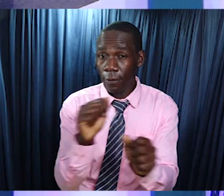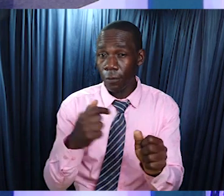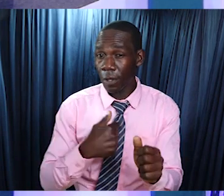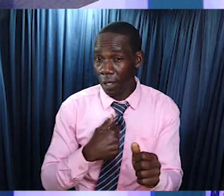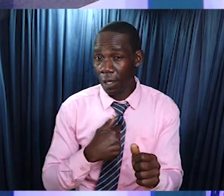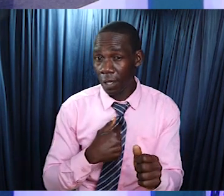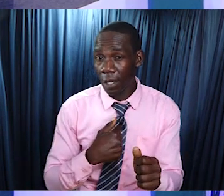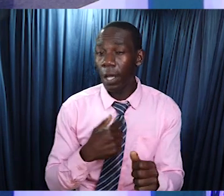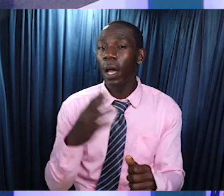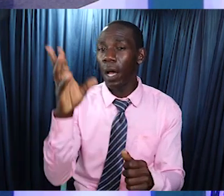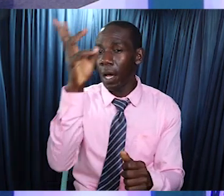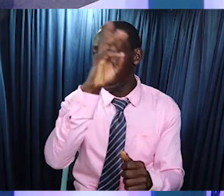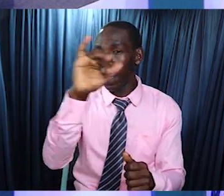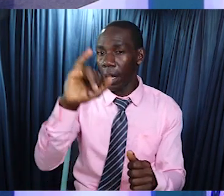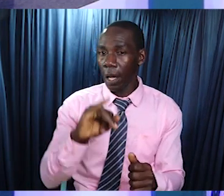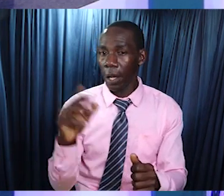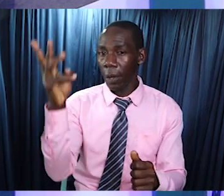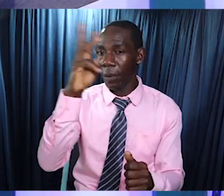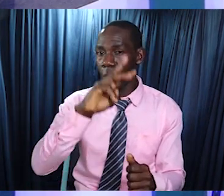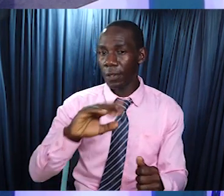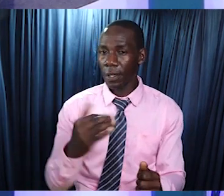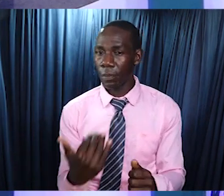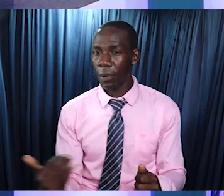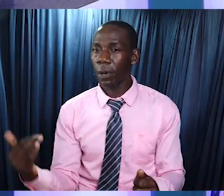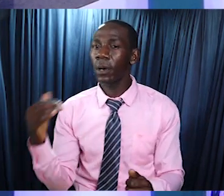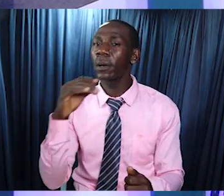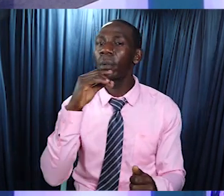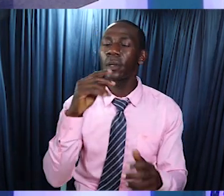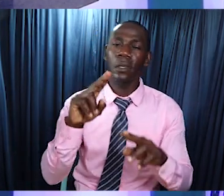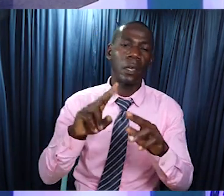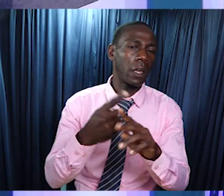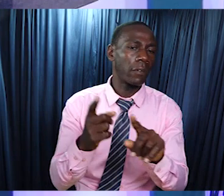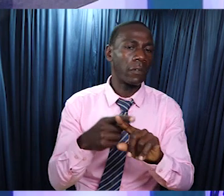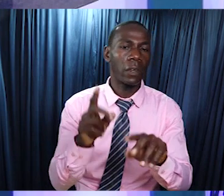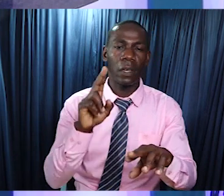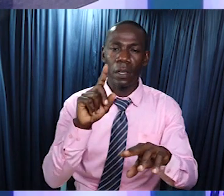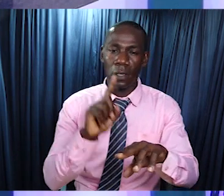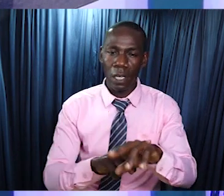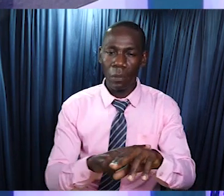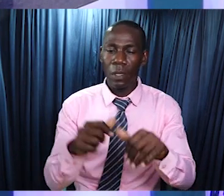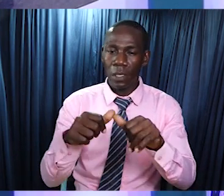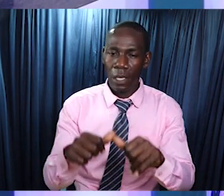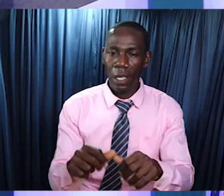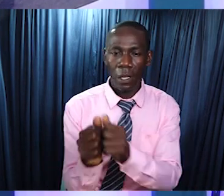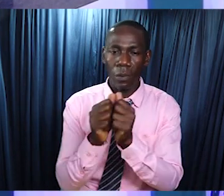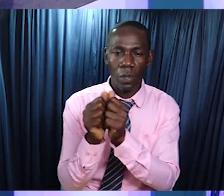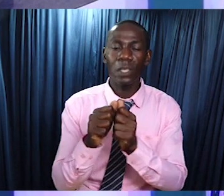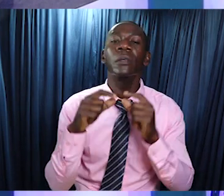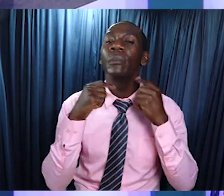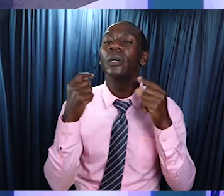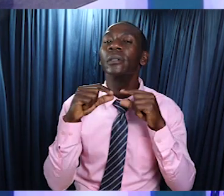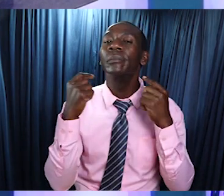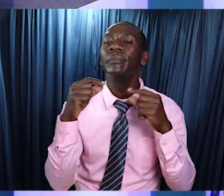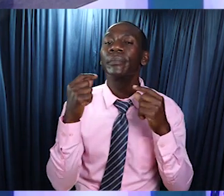What saved me? I was a boy every time sitting with preachers. You